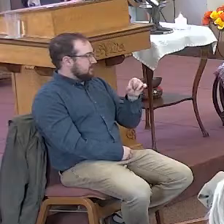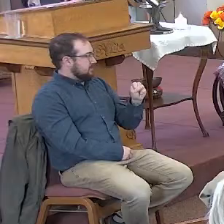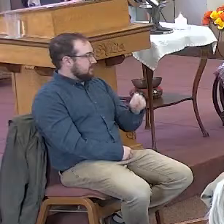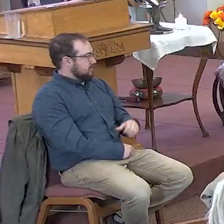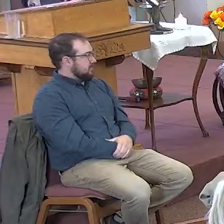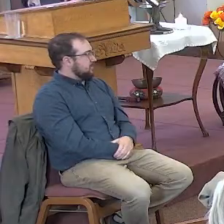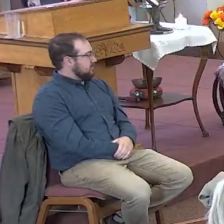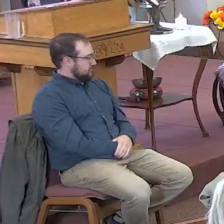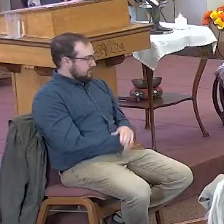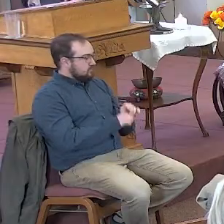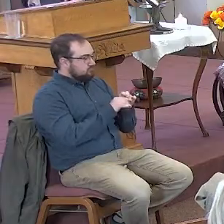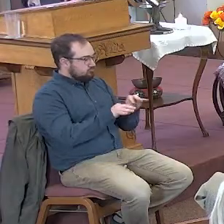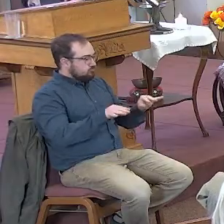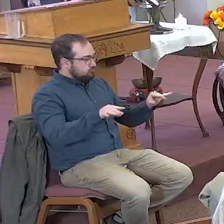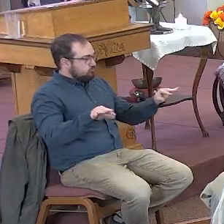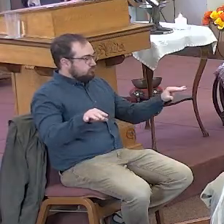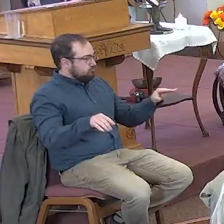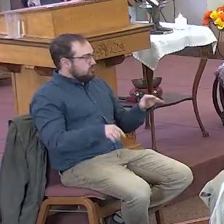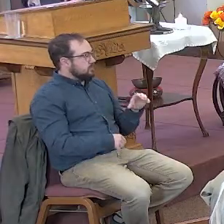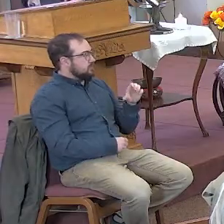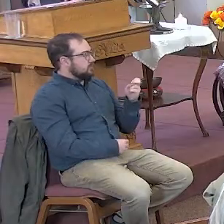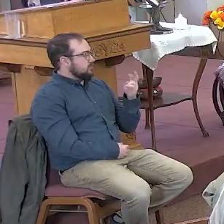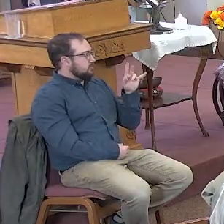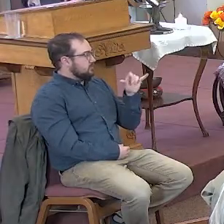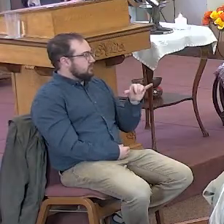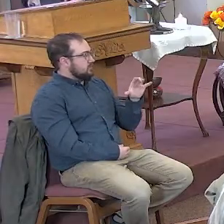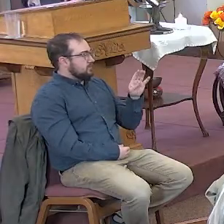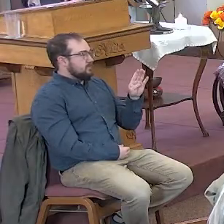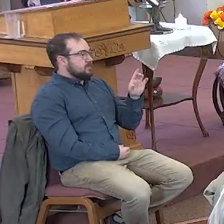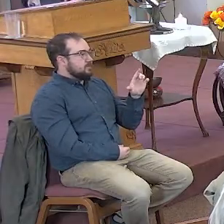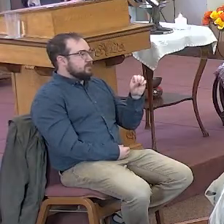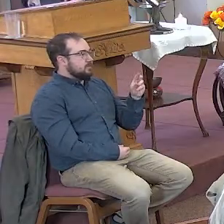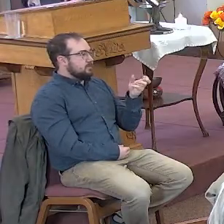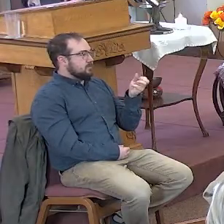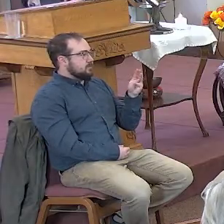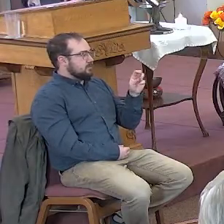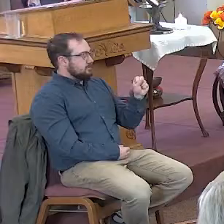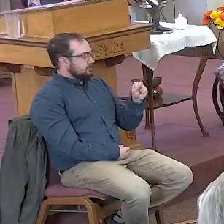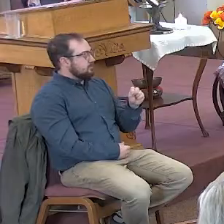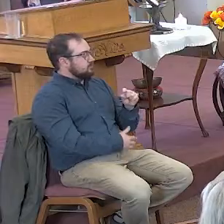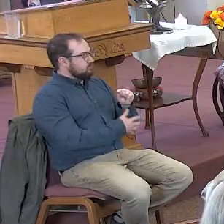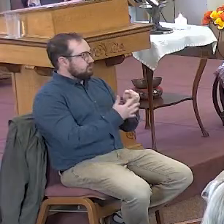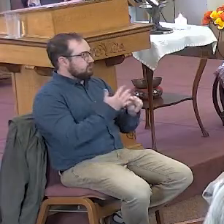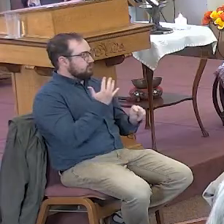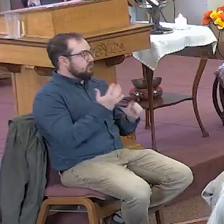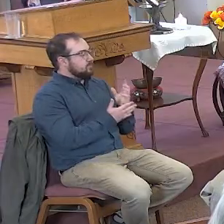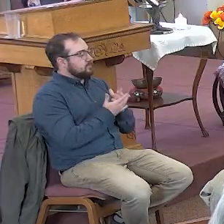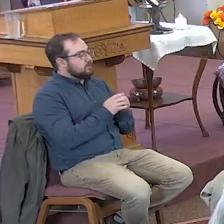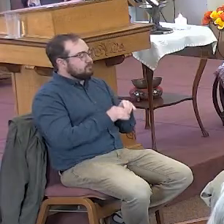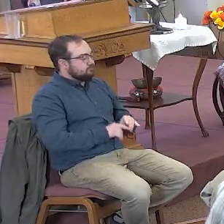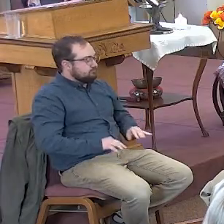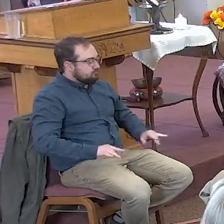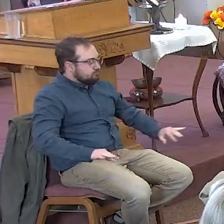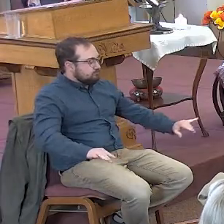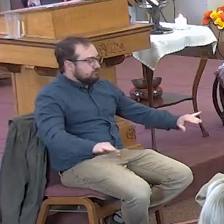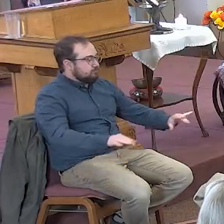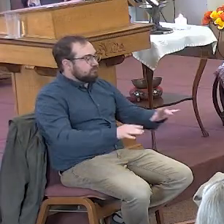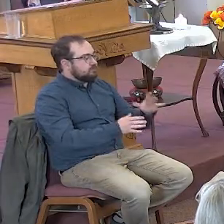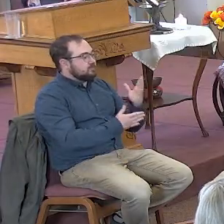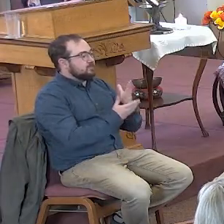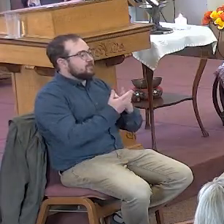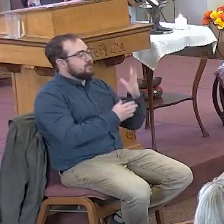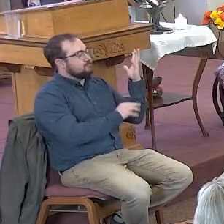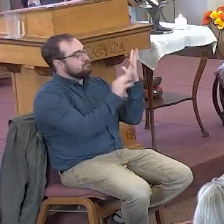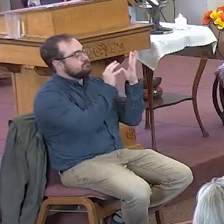Daisies. Oh yeah, I heard cherry blossoms. There's lots of flowers. Some of them are on the ground and some of them are up in